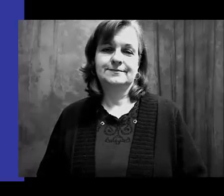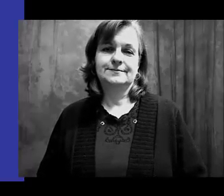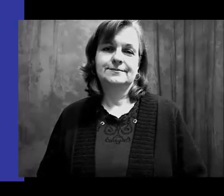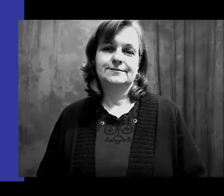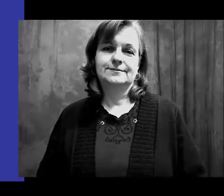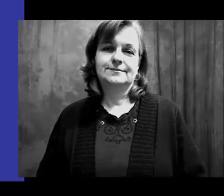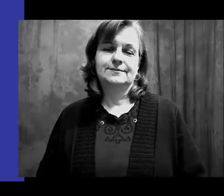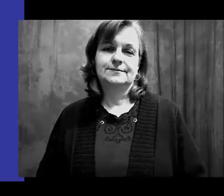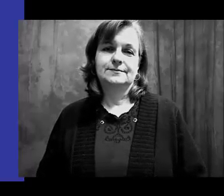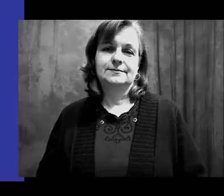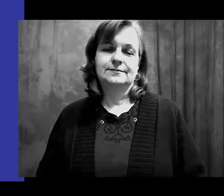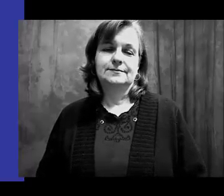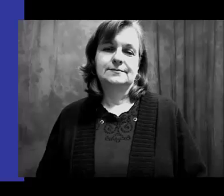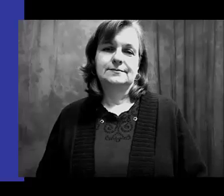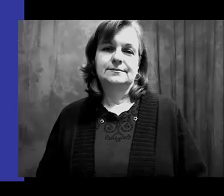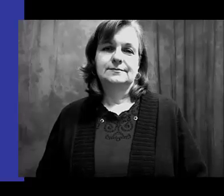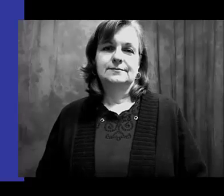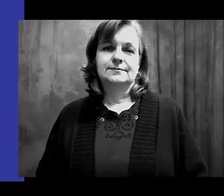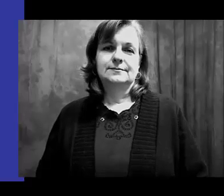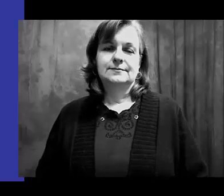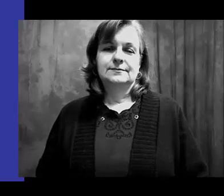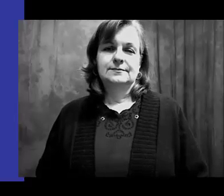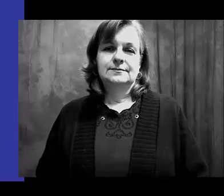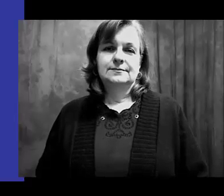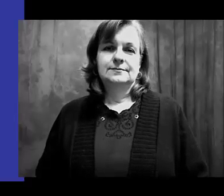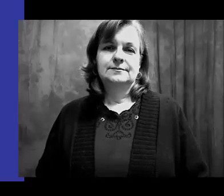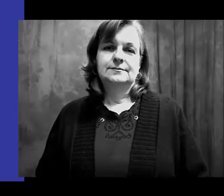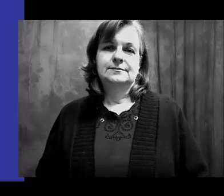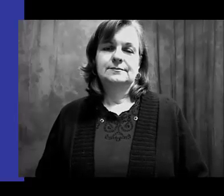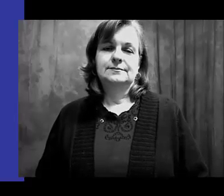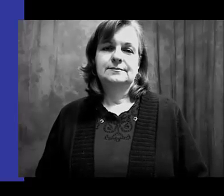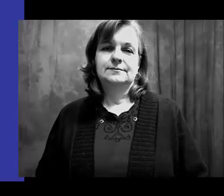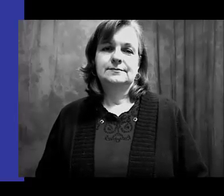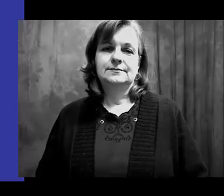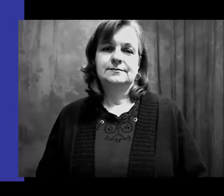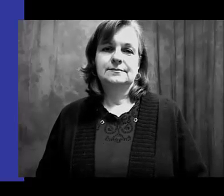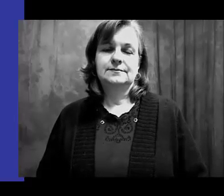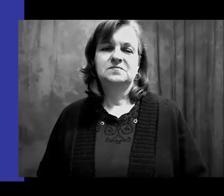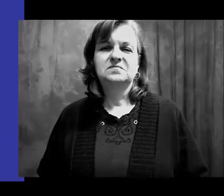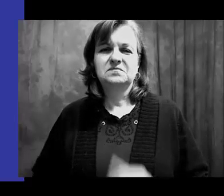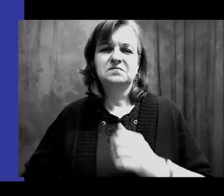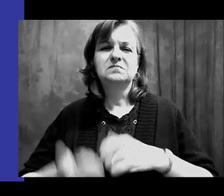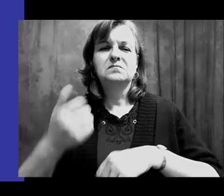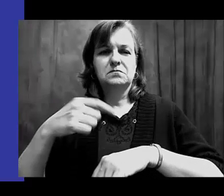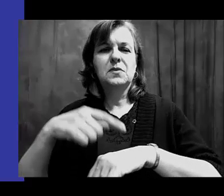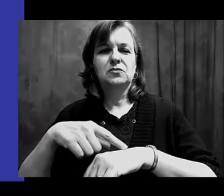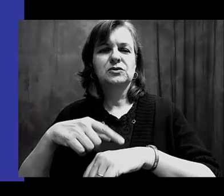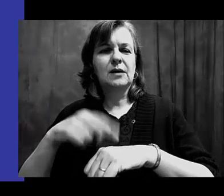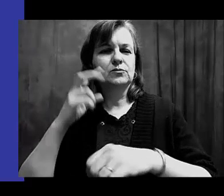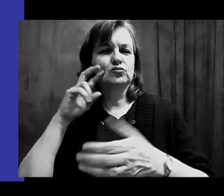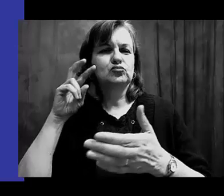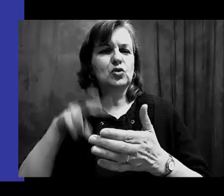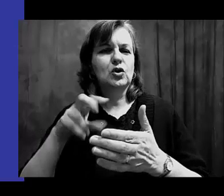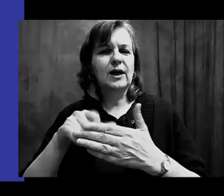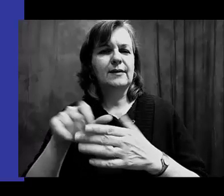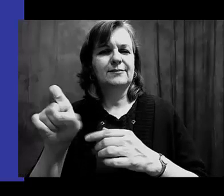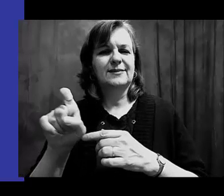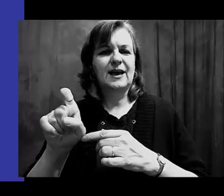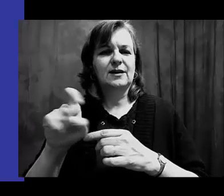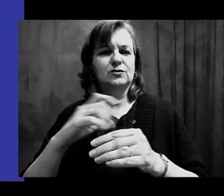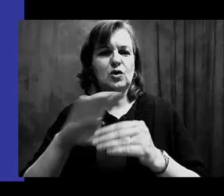usually we look at the X chromosome for sex-linked